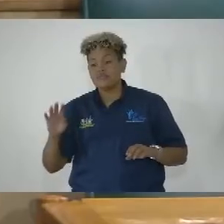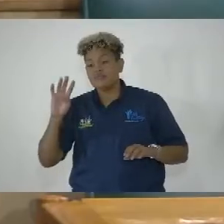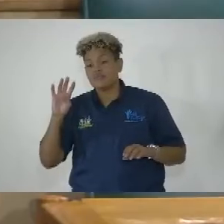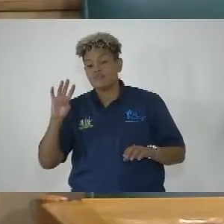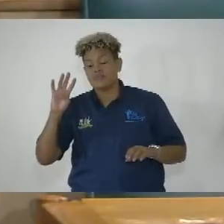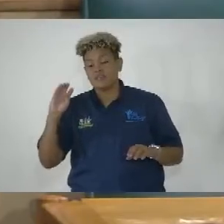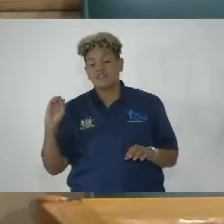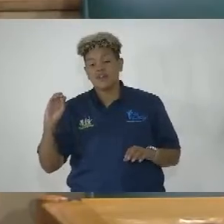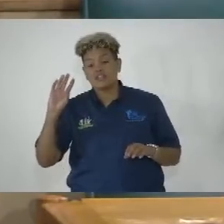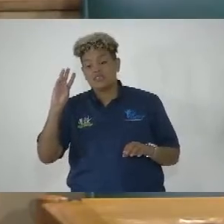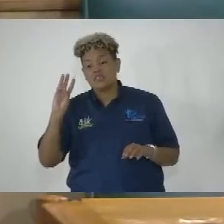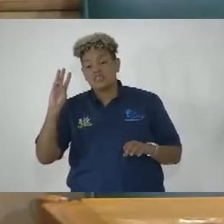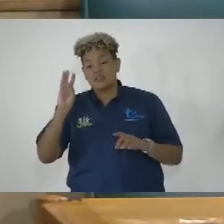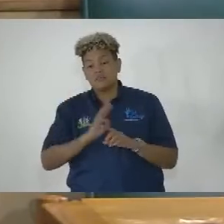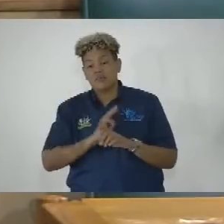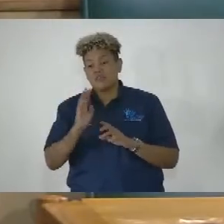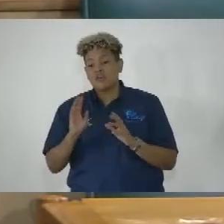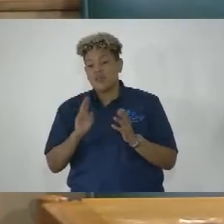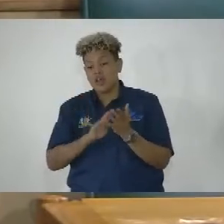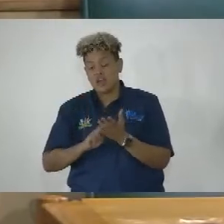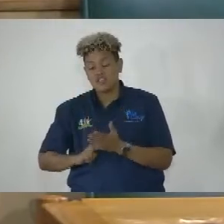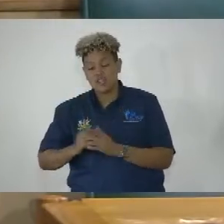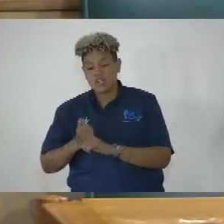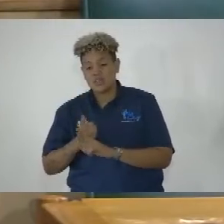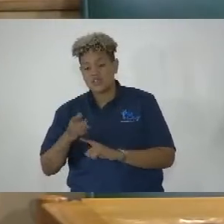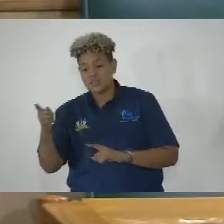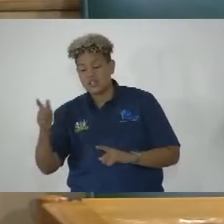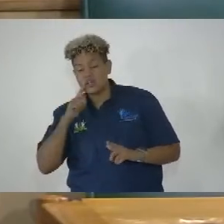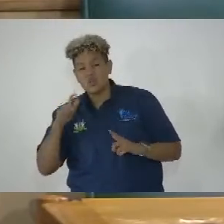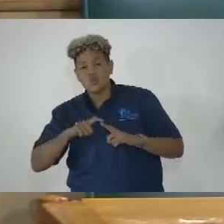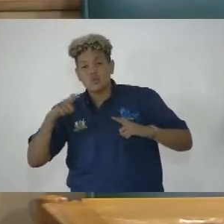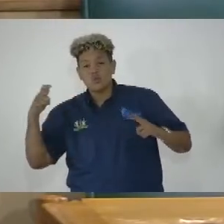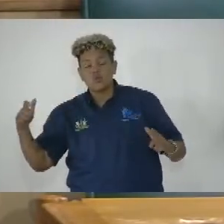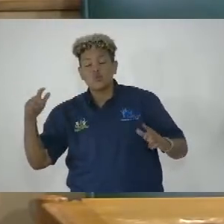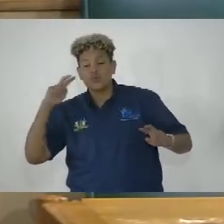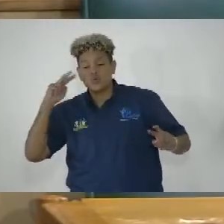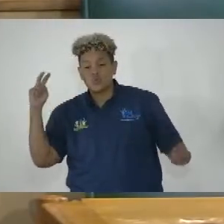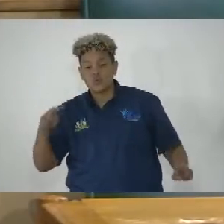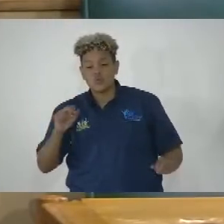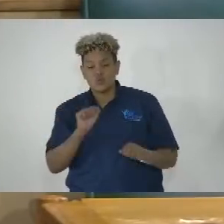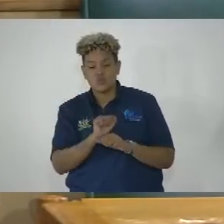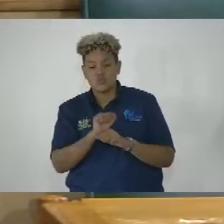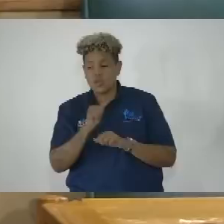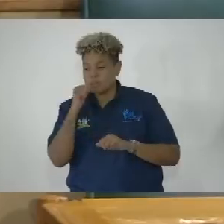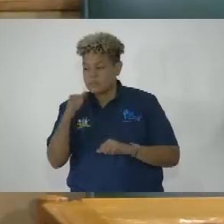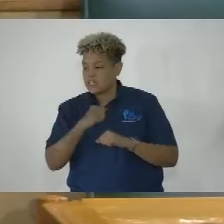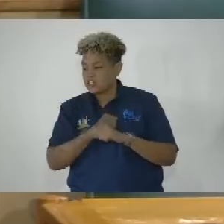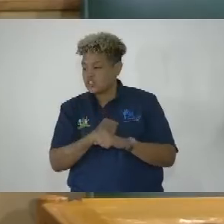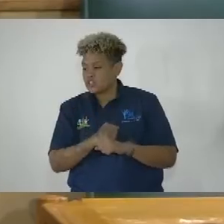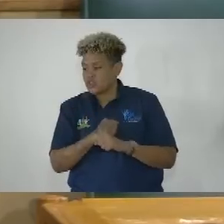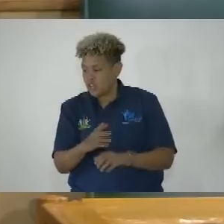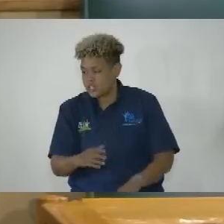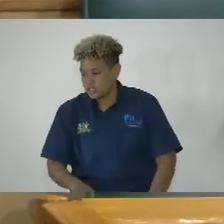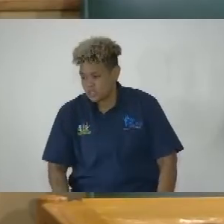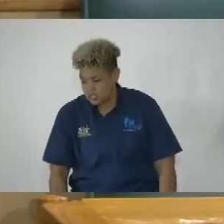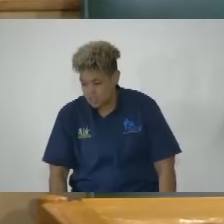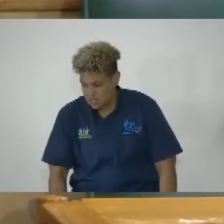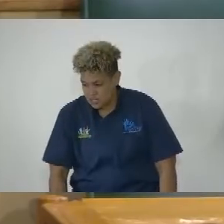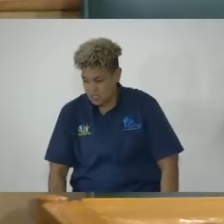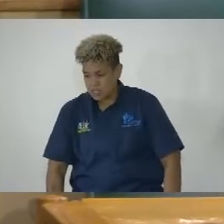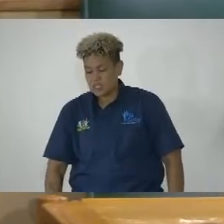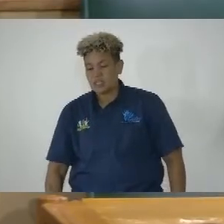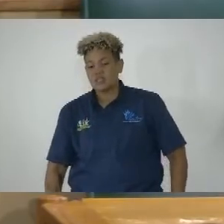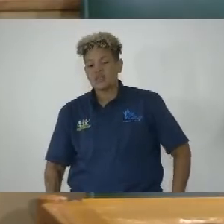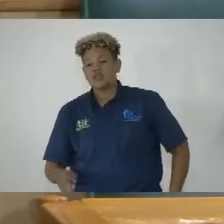46-month contracts, that is a huge degree of job insecurity. In fact, studies